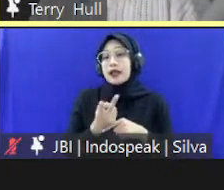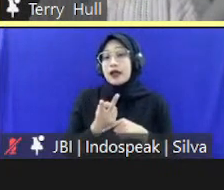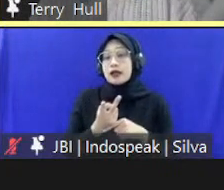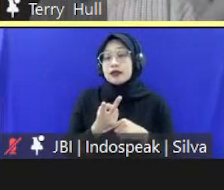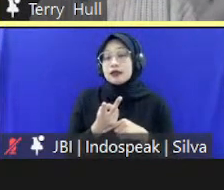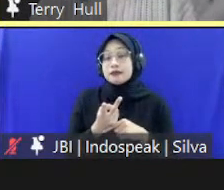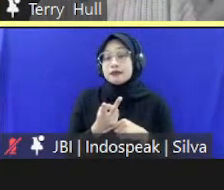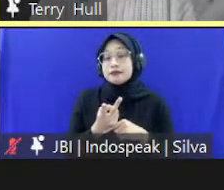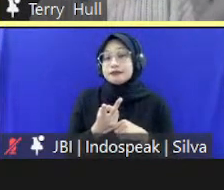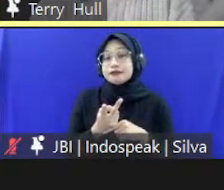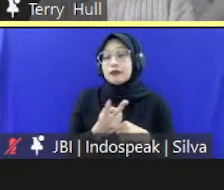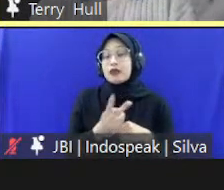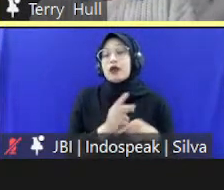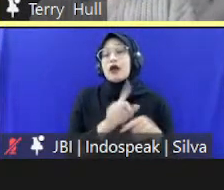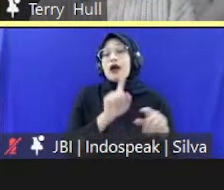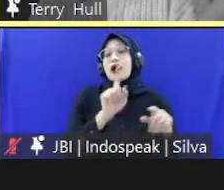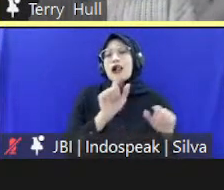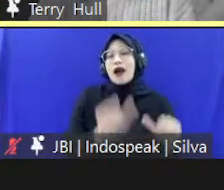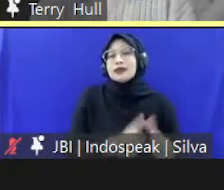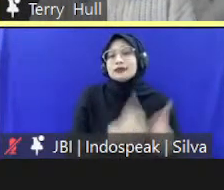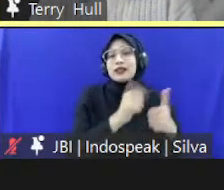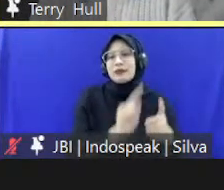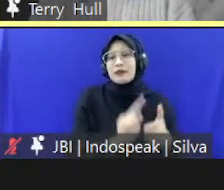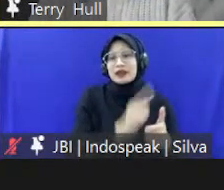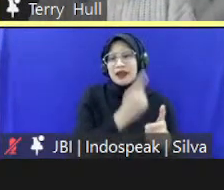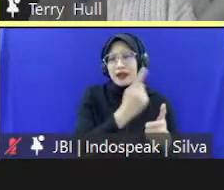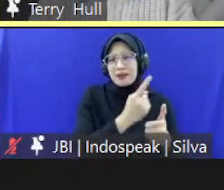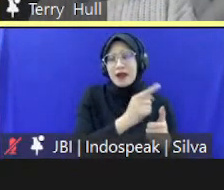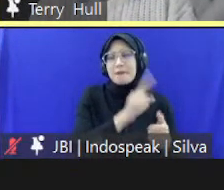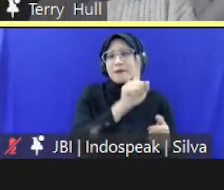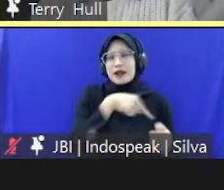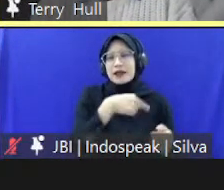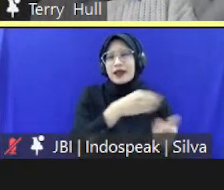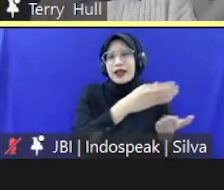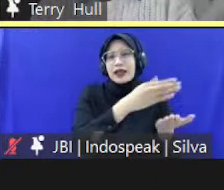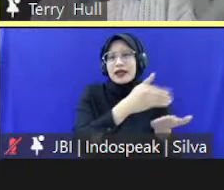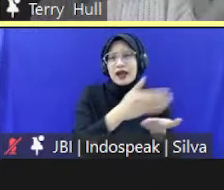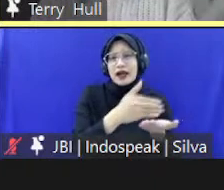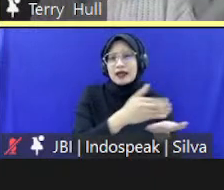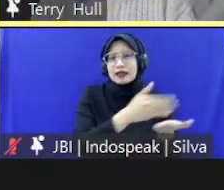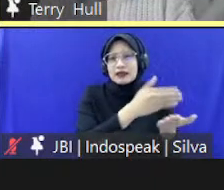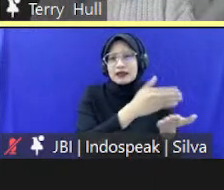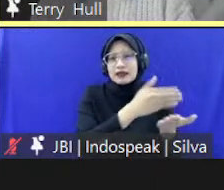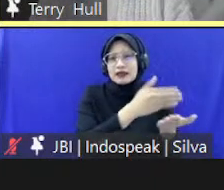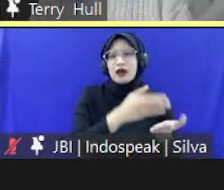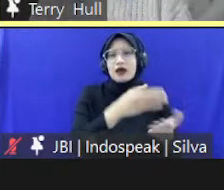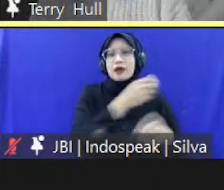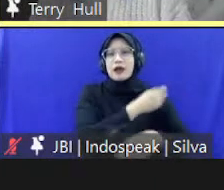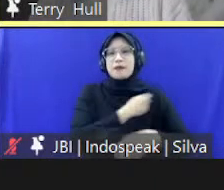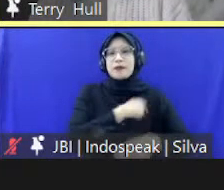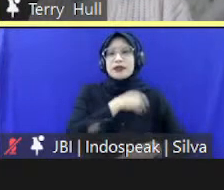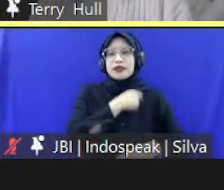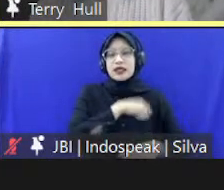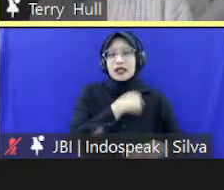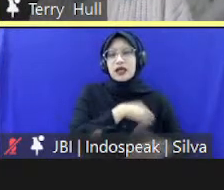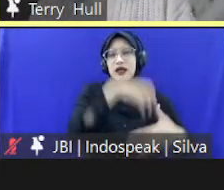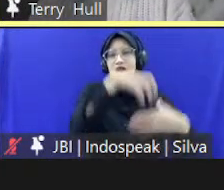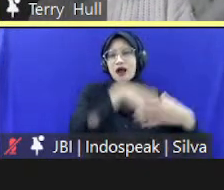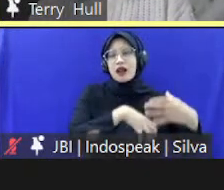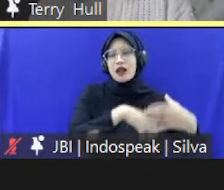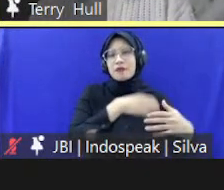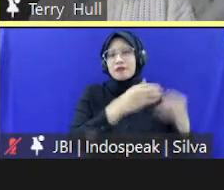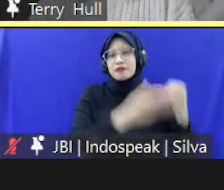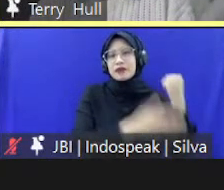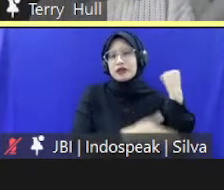first result using data from the Ministry of Home Affairs and the revised result